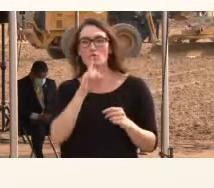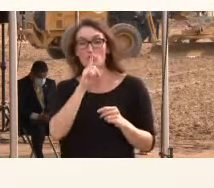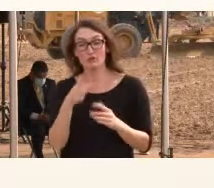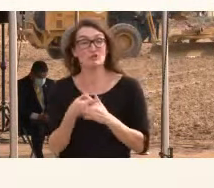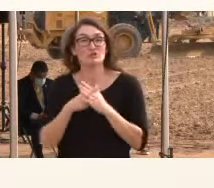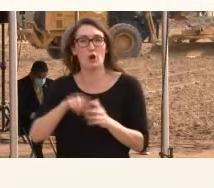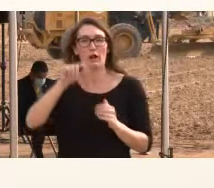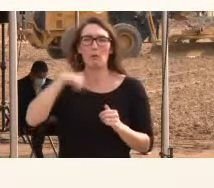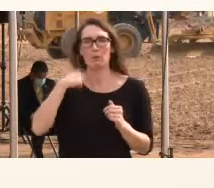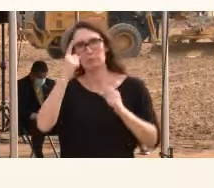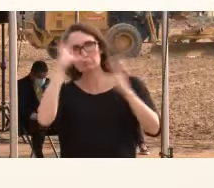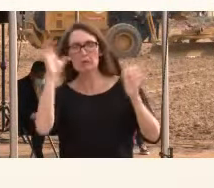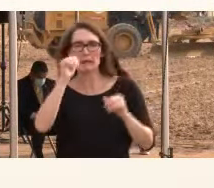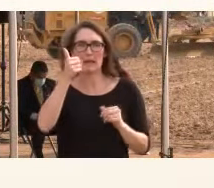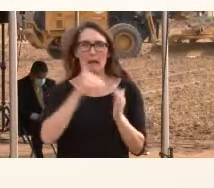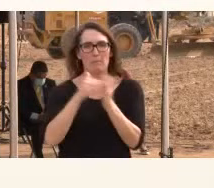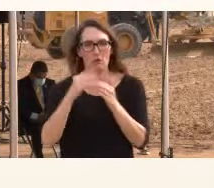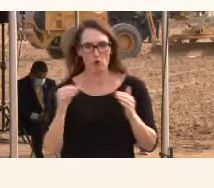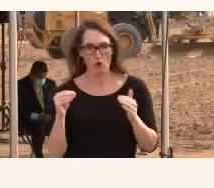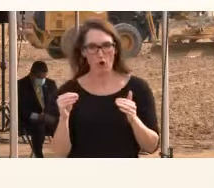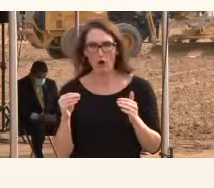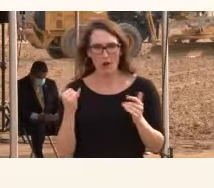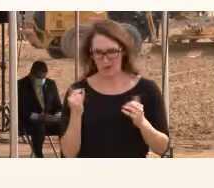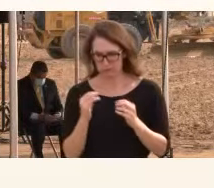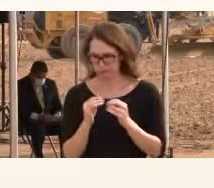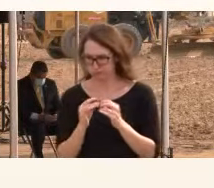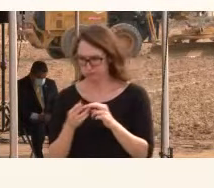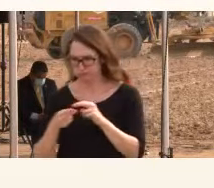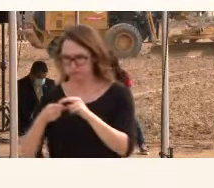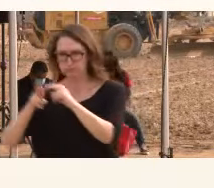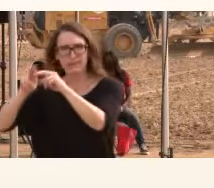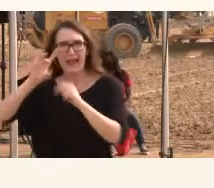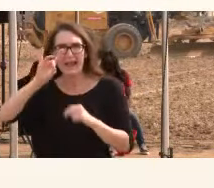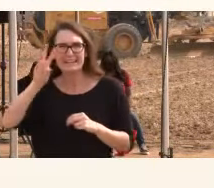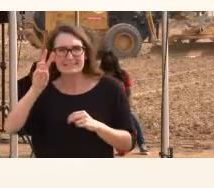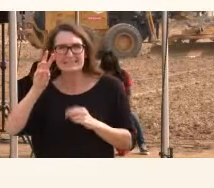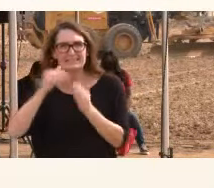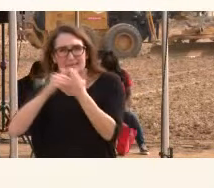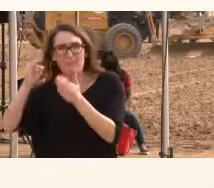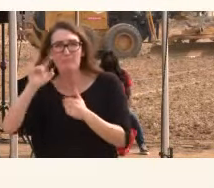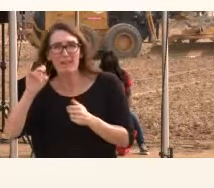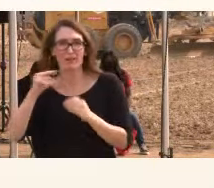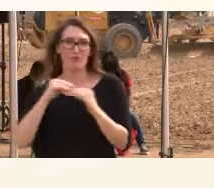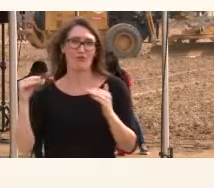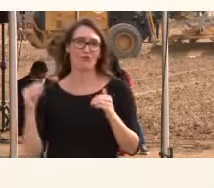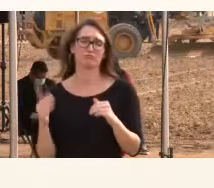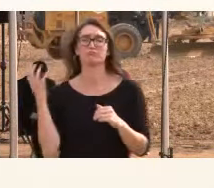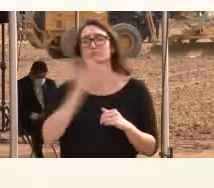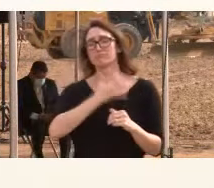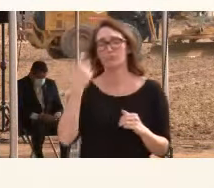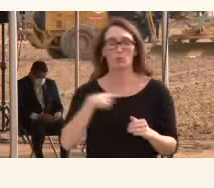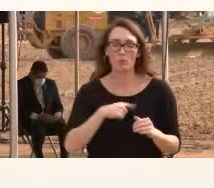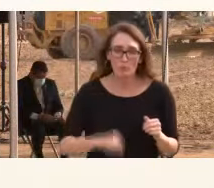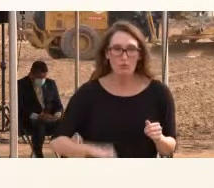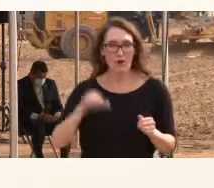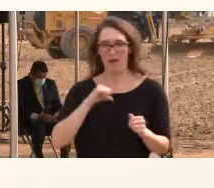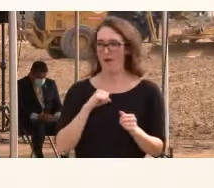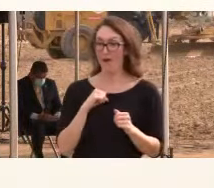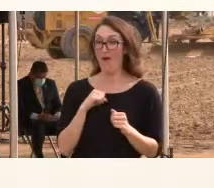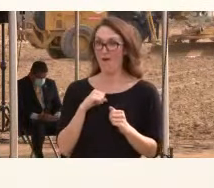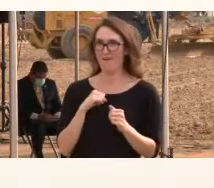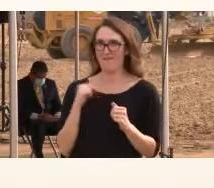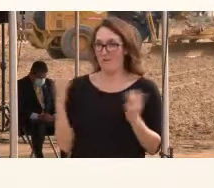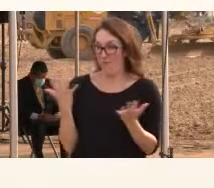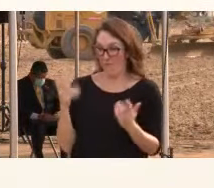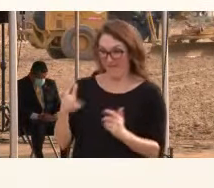million project to the current $86 million project that we have now. We couldn't be more proud of the facility that is about